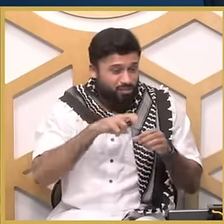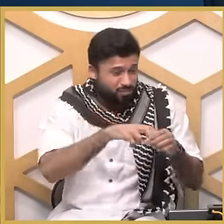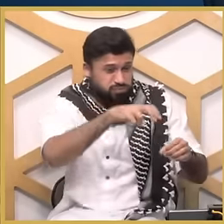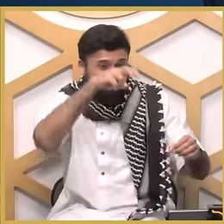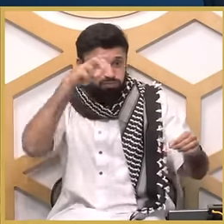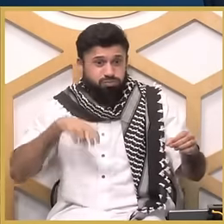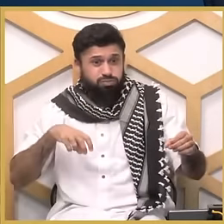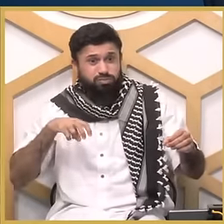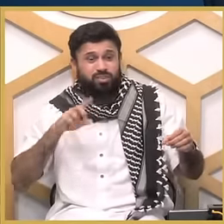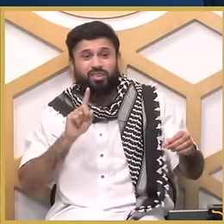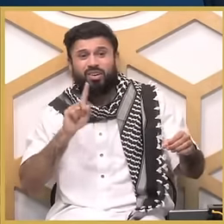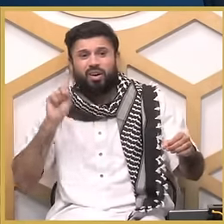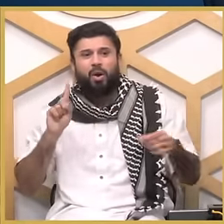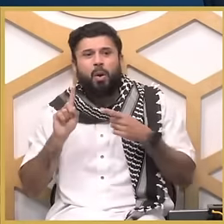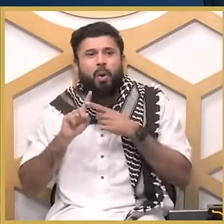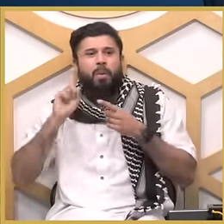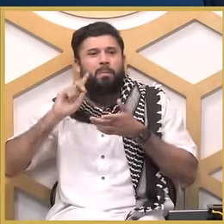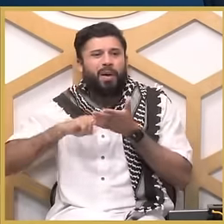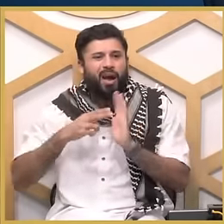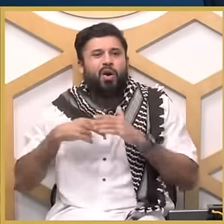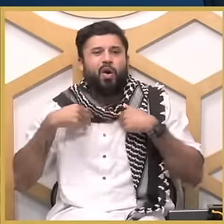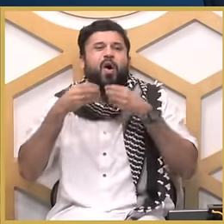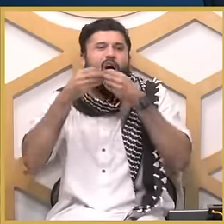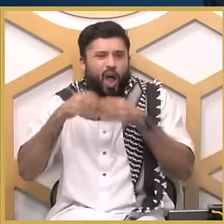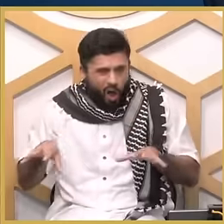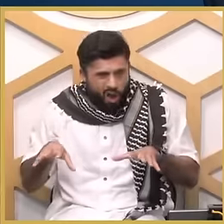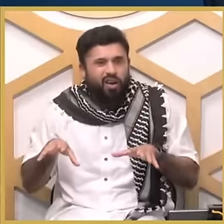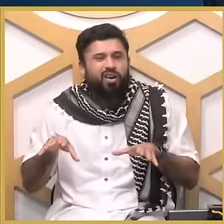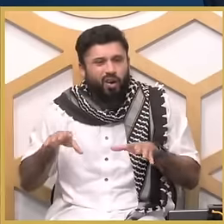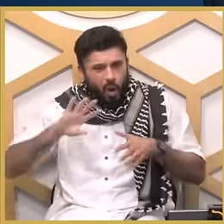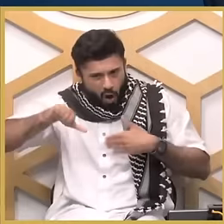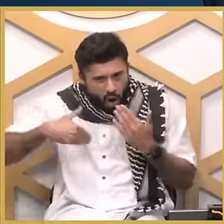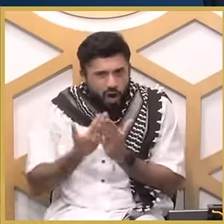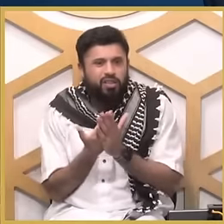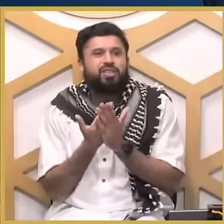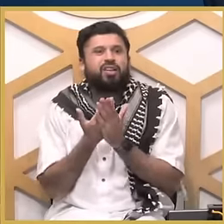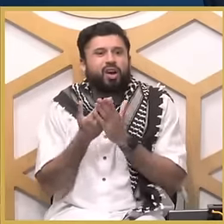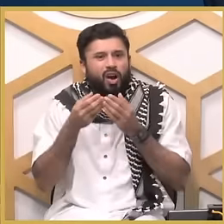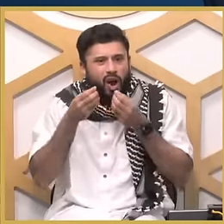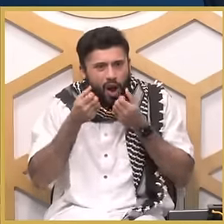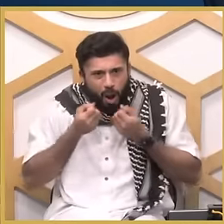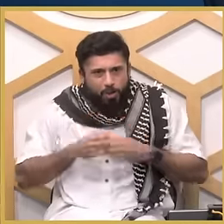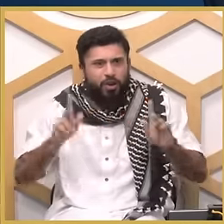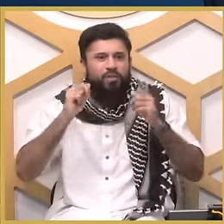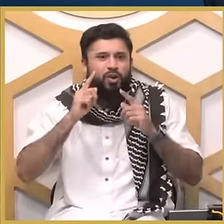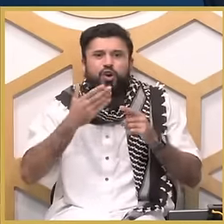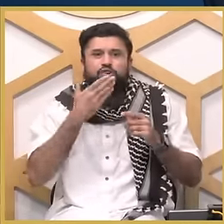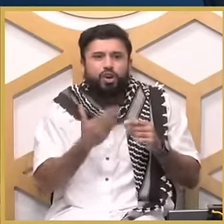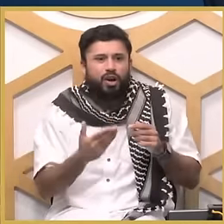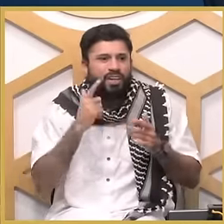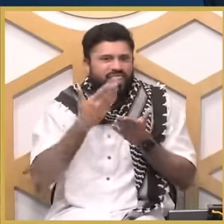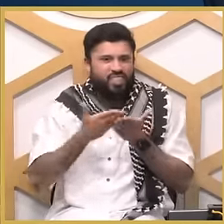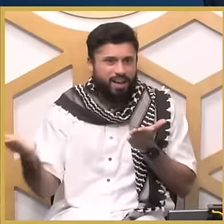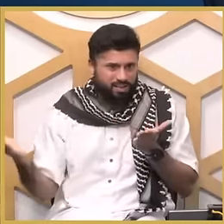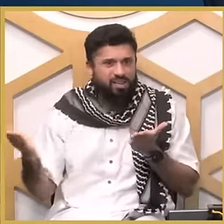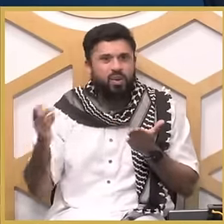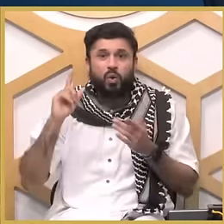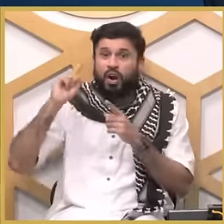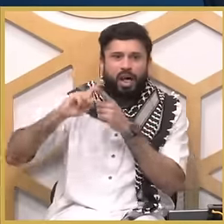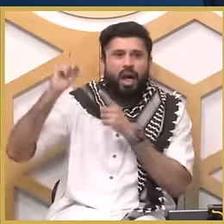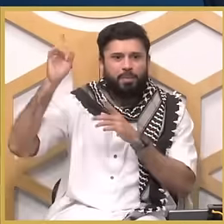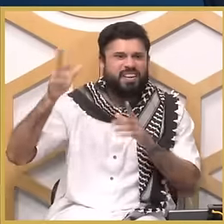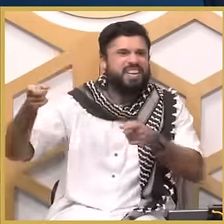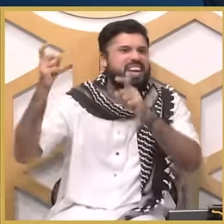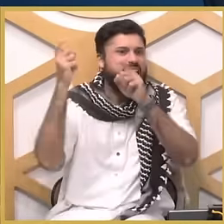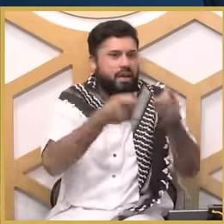of goodness that Allah has, subhanahu wa ta'ala, has qualified for the people of Iman. And he mentioned a list of them. I'll mention a few things quickly,